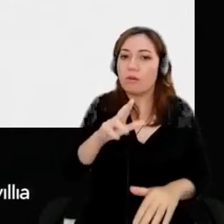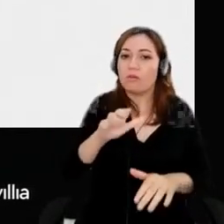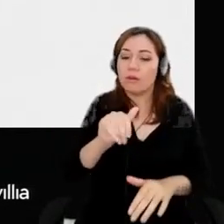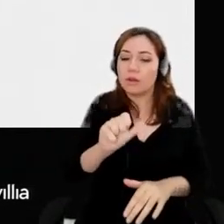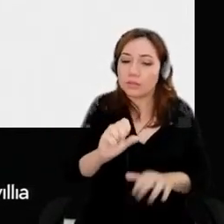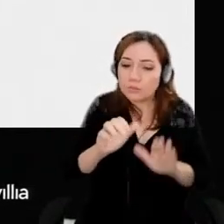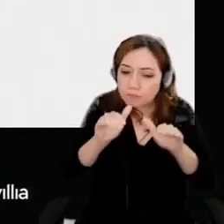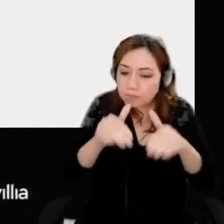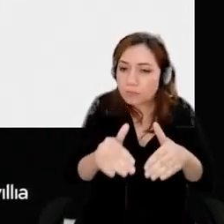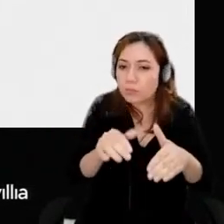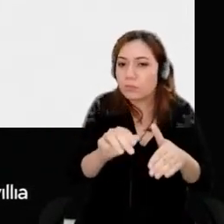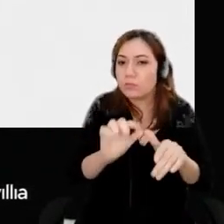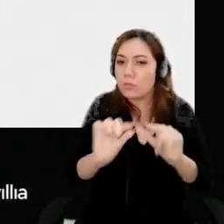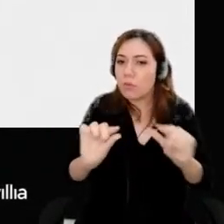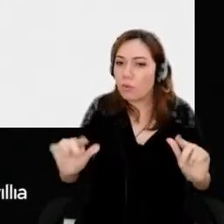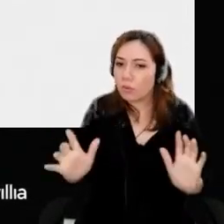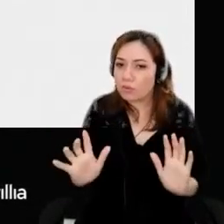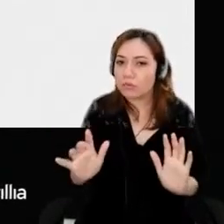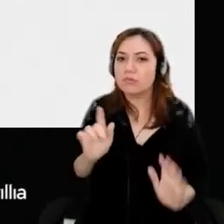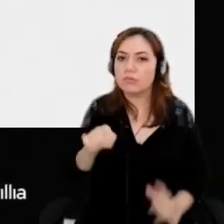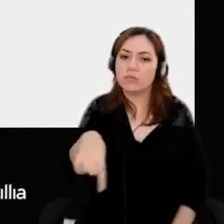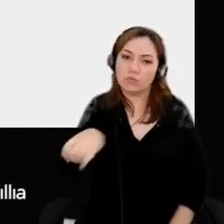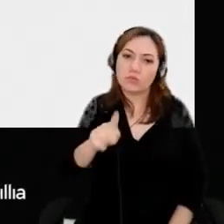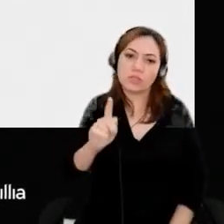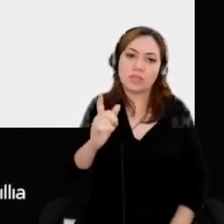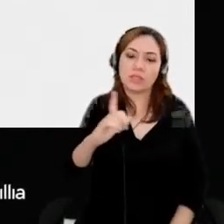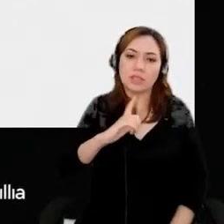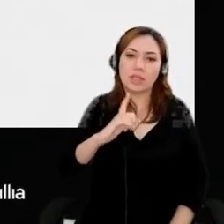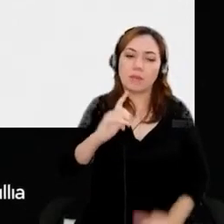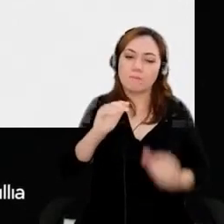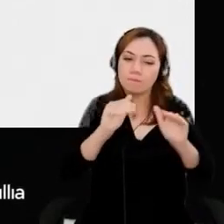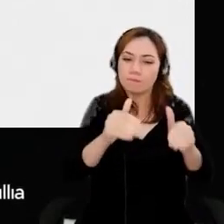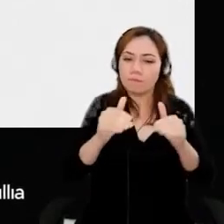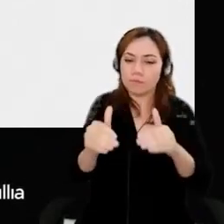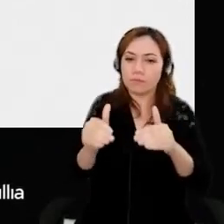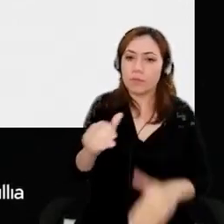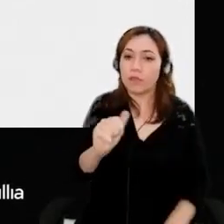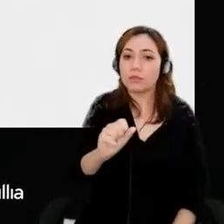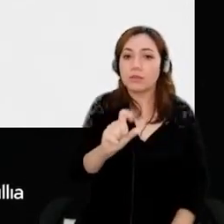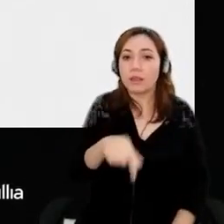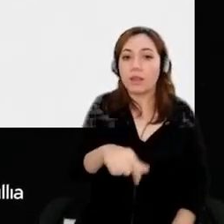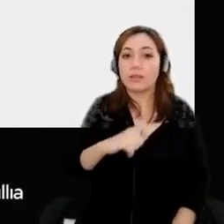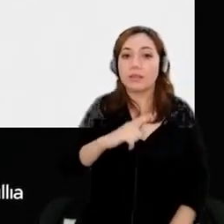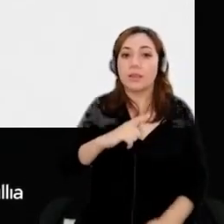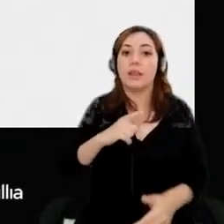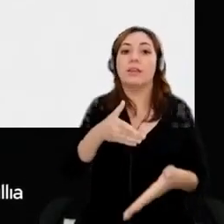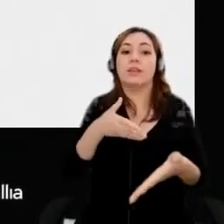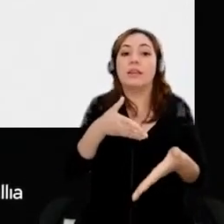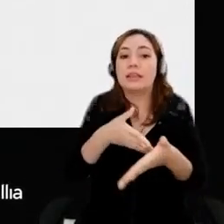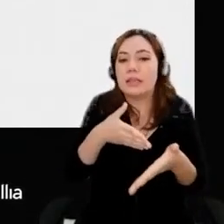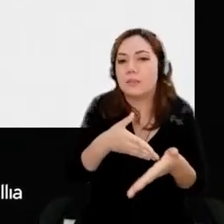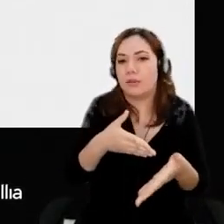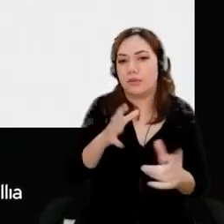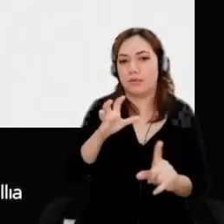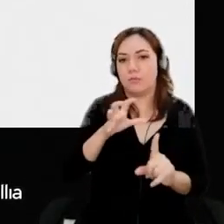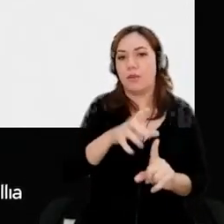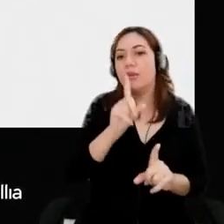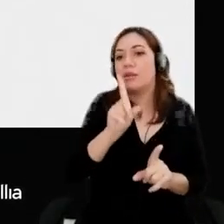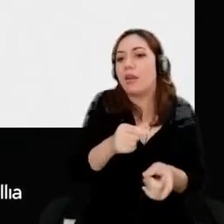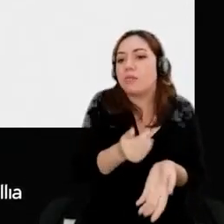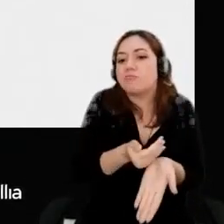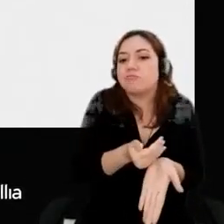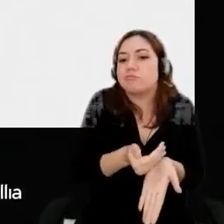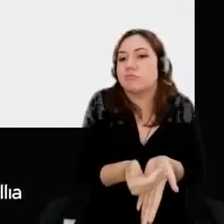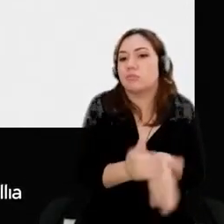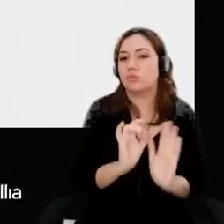trying some specific cases, but they have limited impact. They're pilots. How can you jump from the real